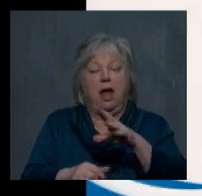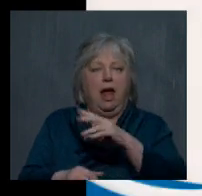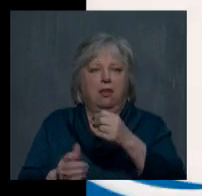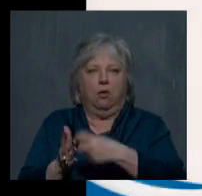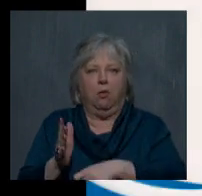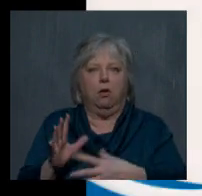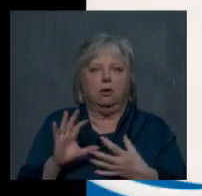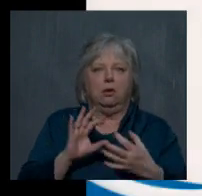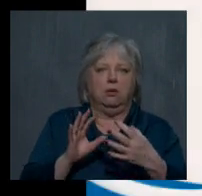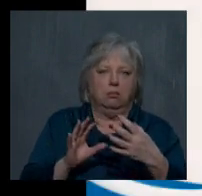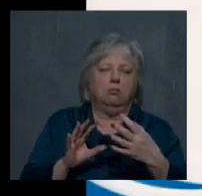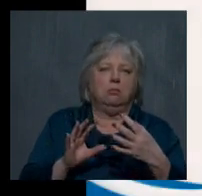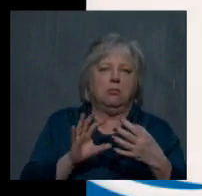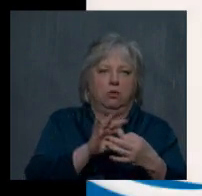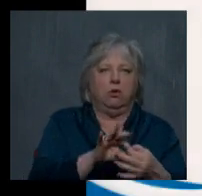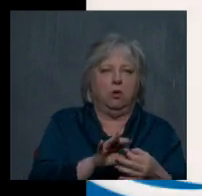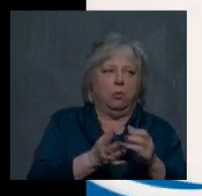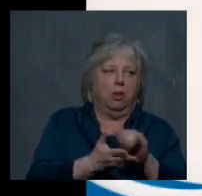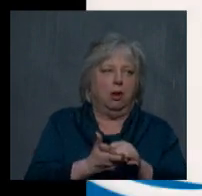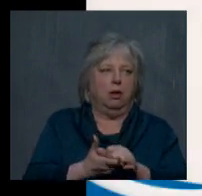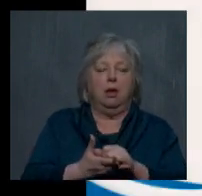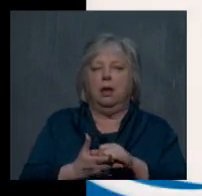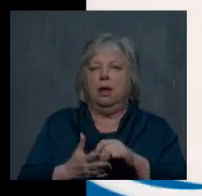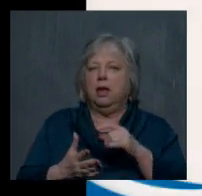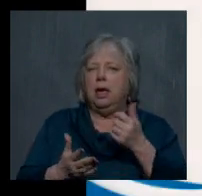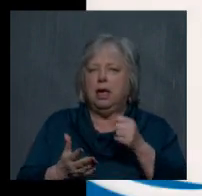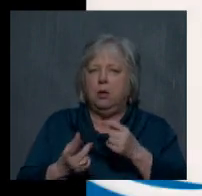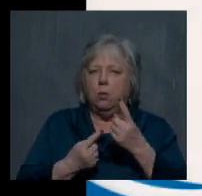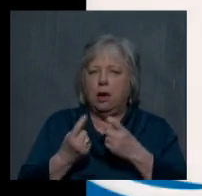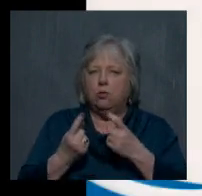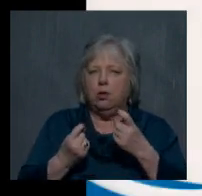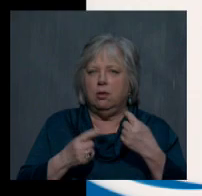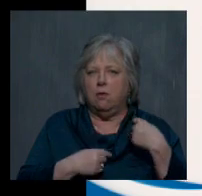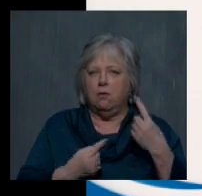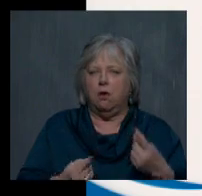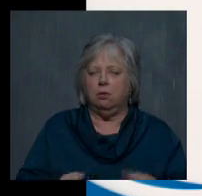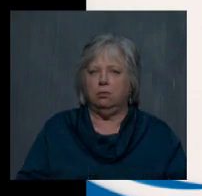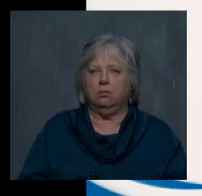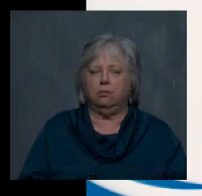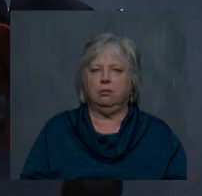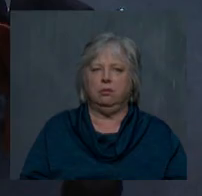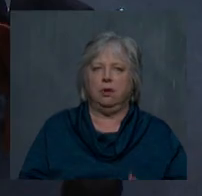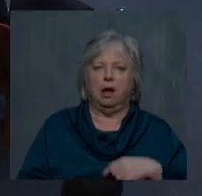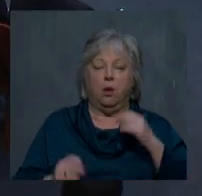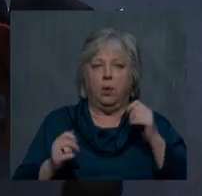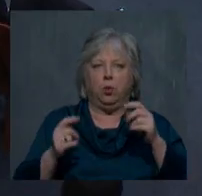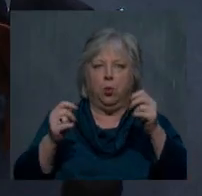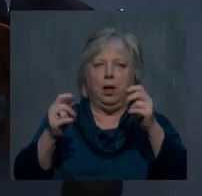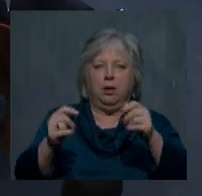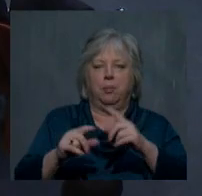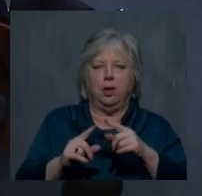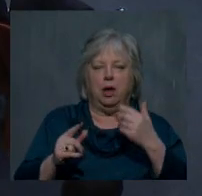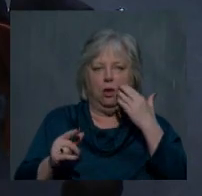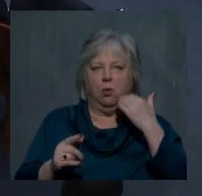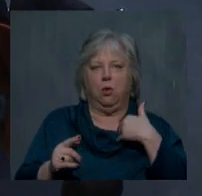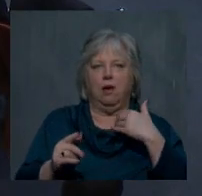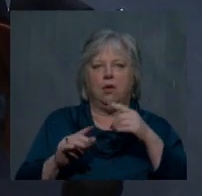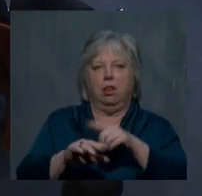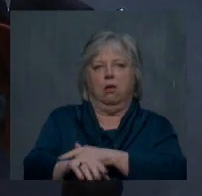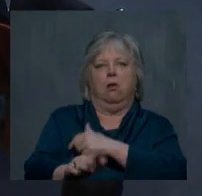be the last slide. Is there any questions that you have so far? I went pretty quick, but I know you have a long agenda.